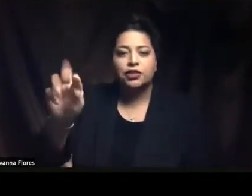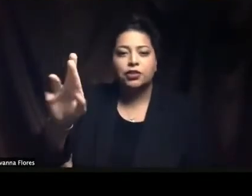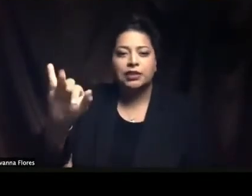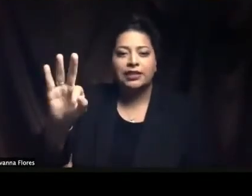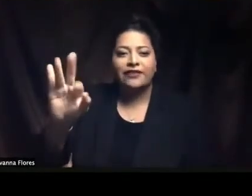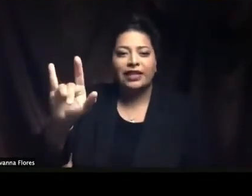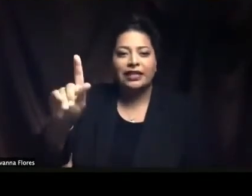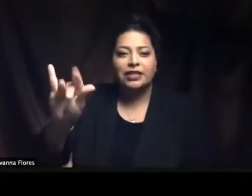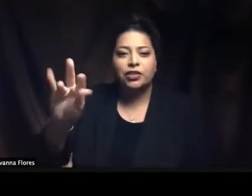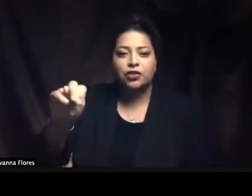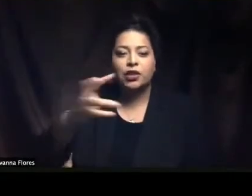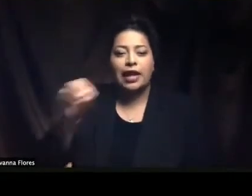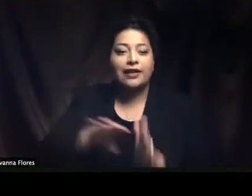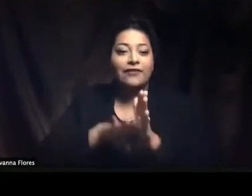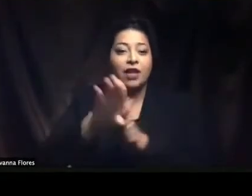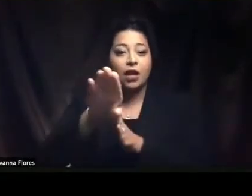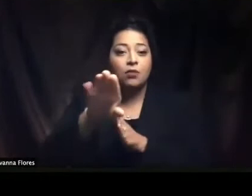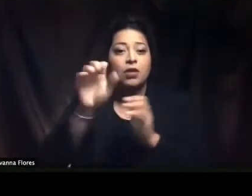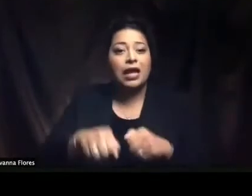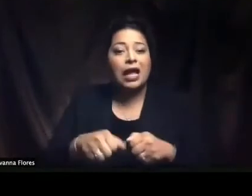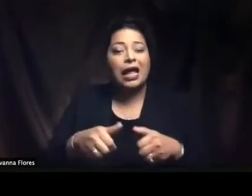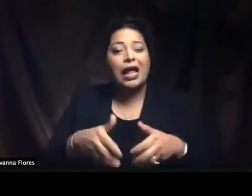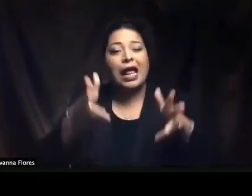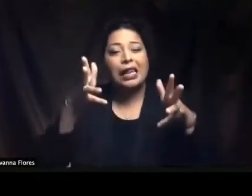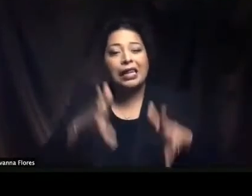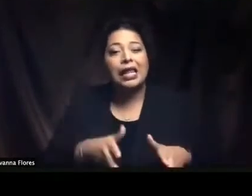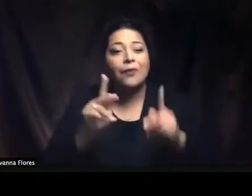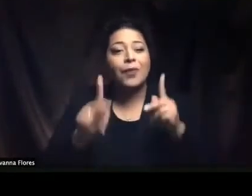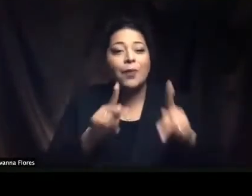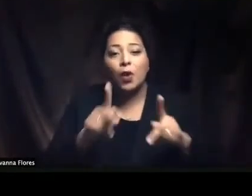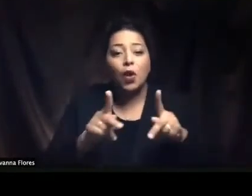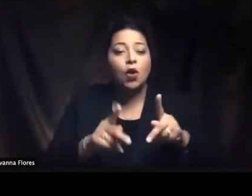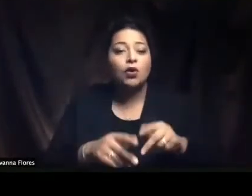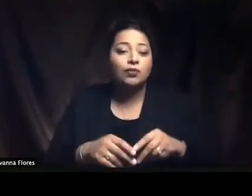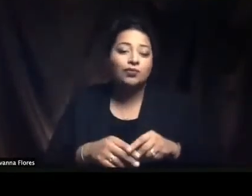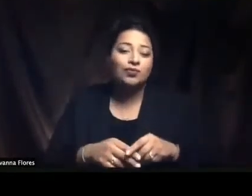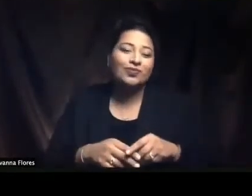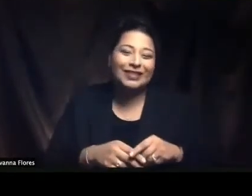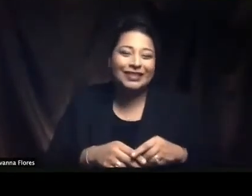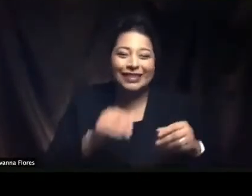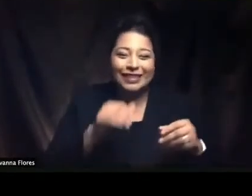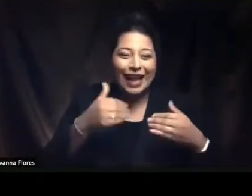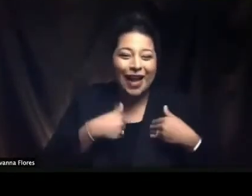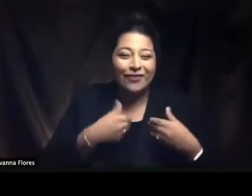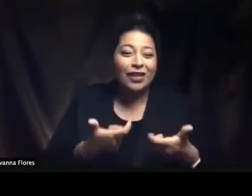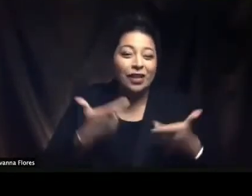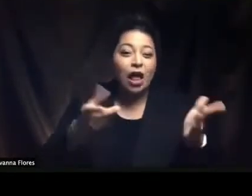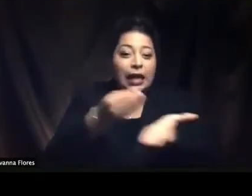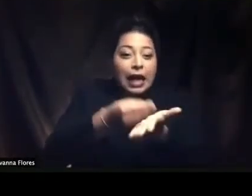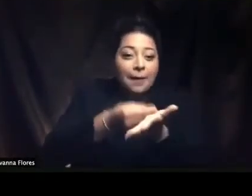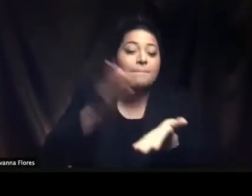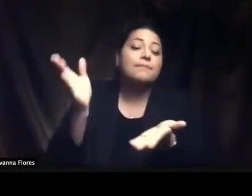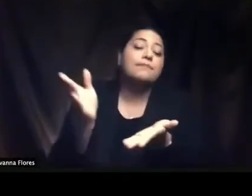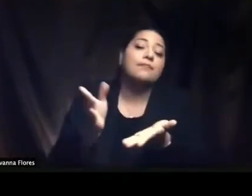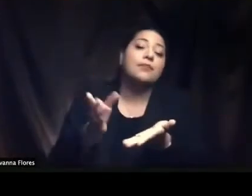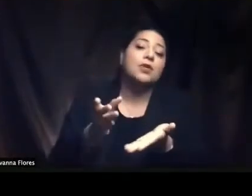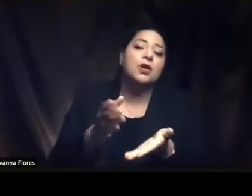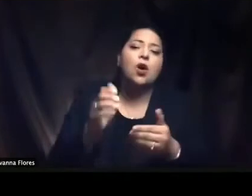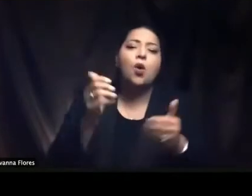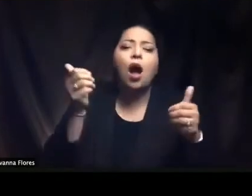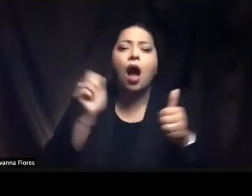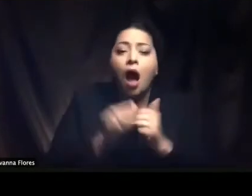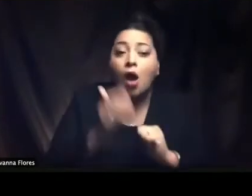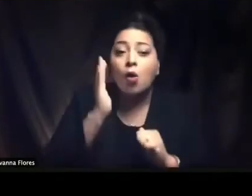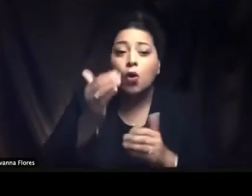that can leave longtime low-income residents vulnerable and often displaced. What specific steps would you take to